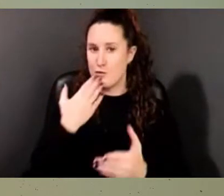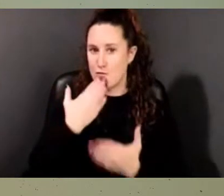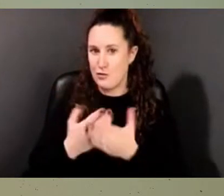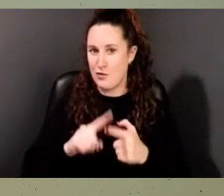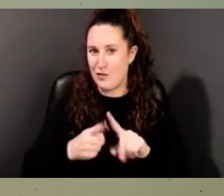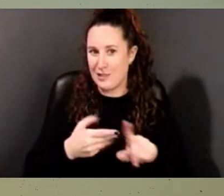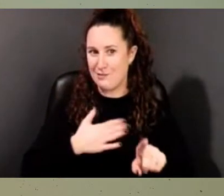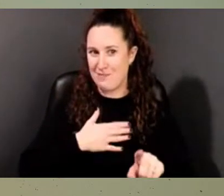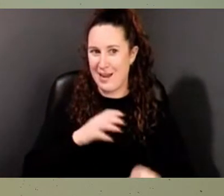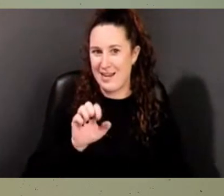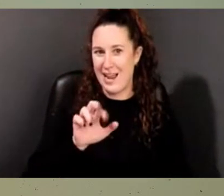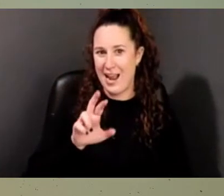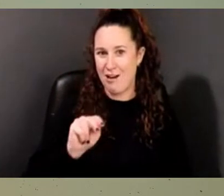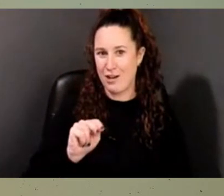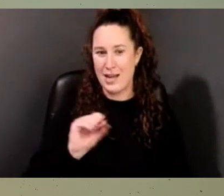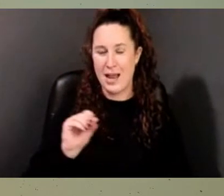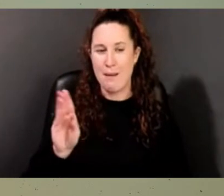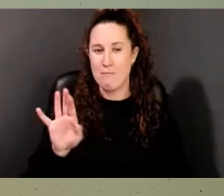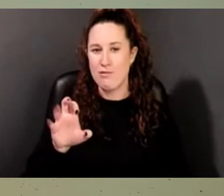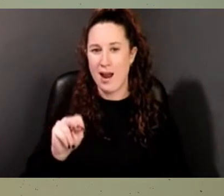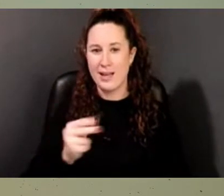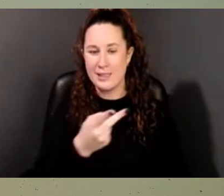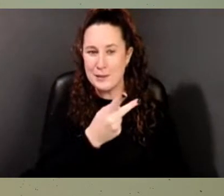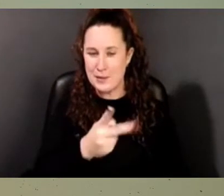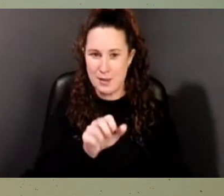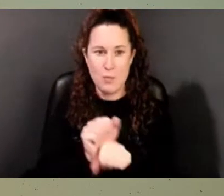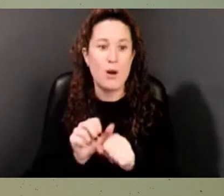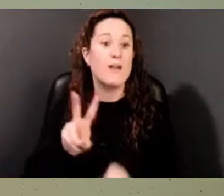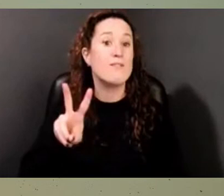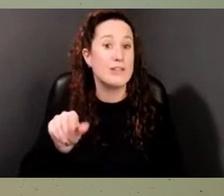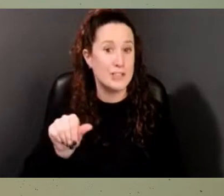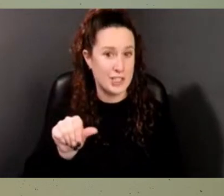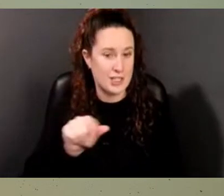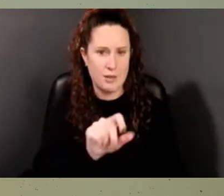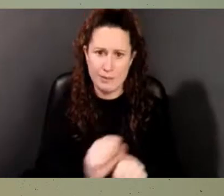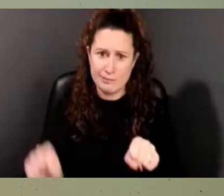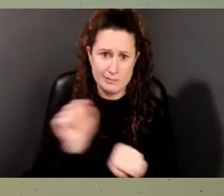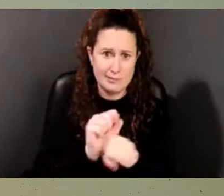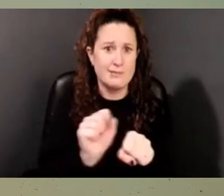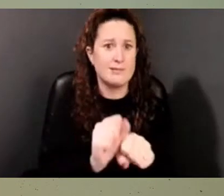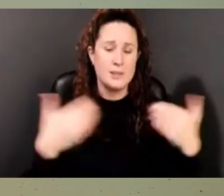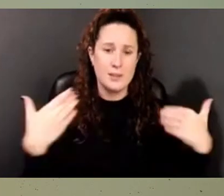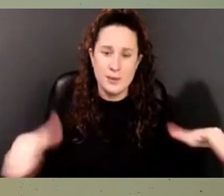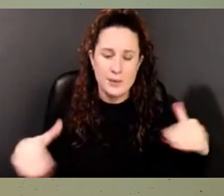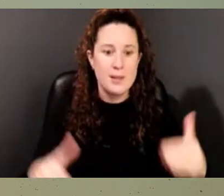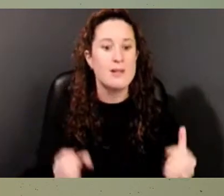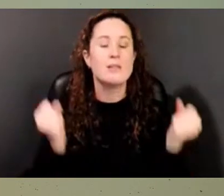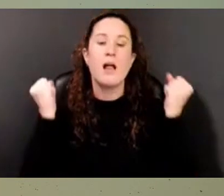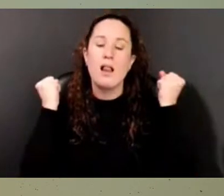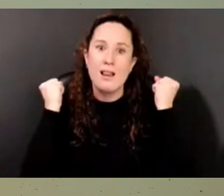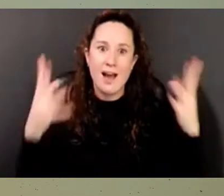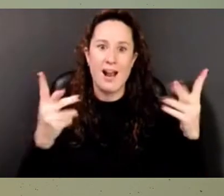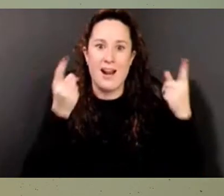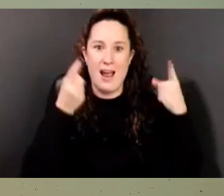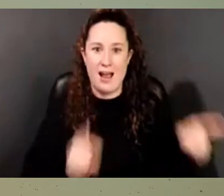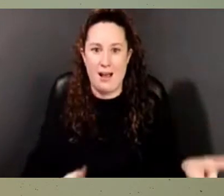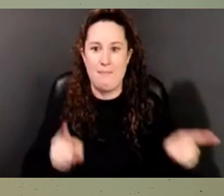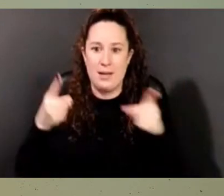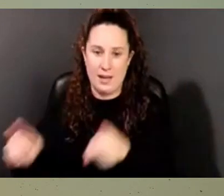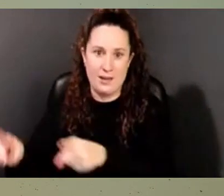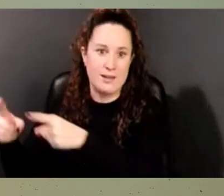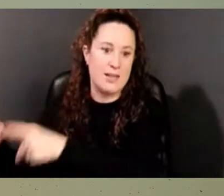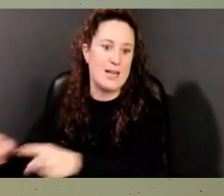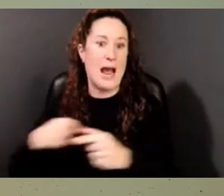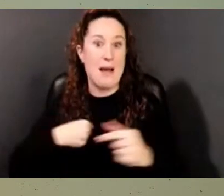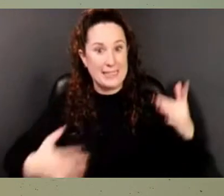doing this work for so long at East End in Virginia. And there's lots and lots of things going on. I'm